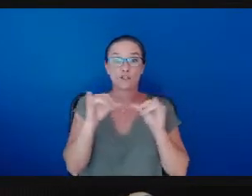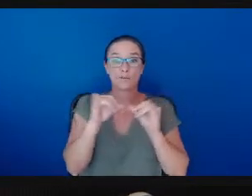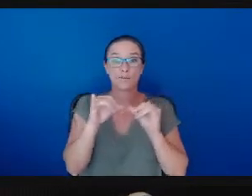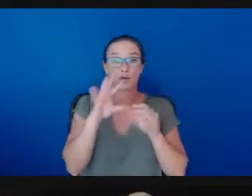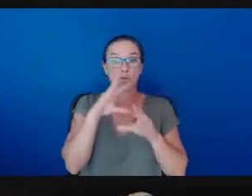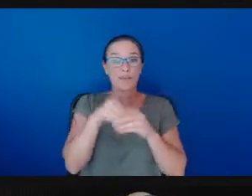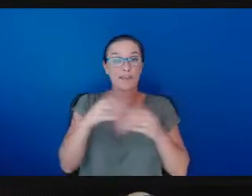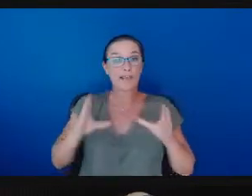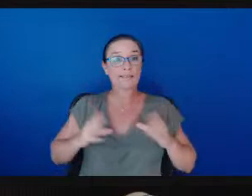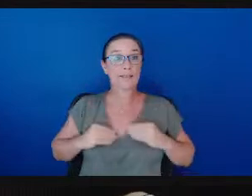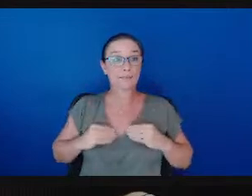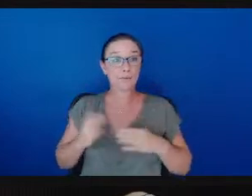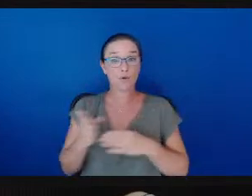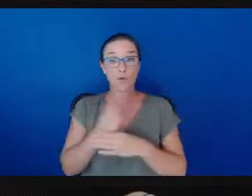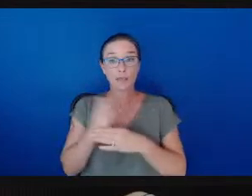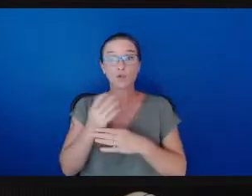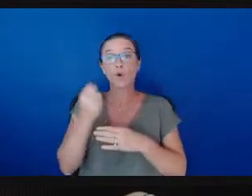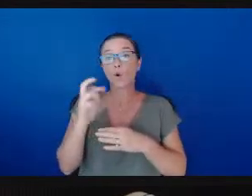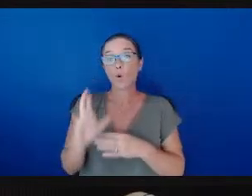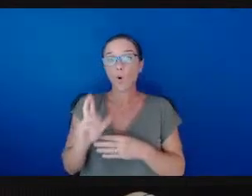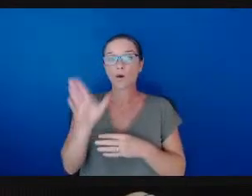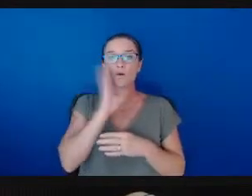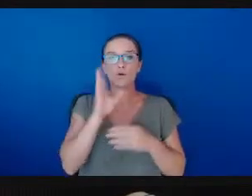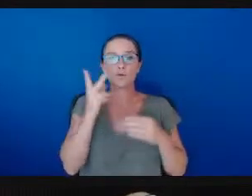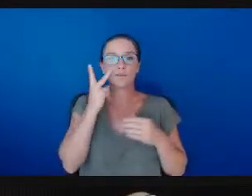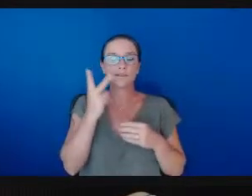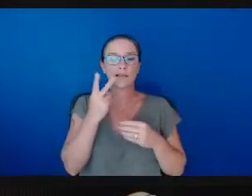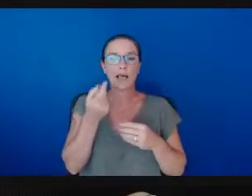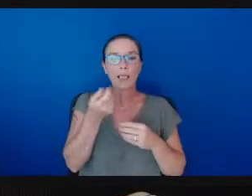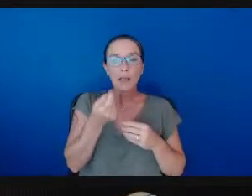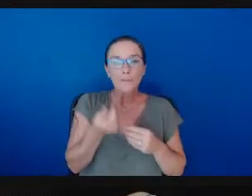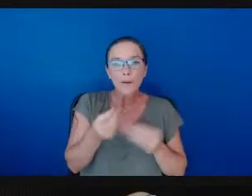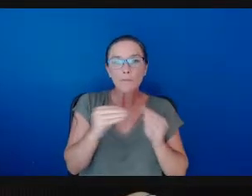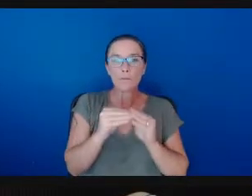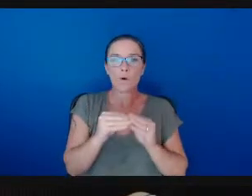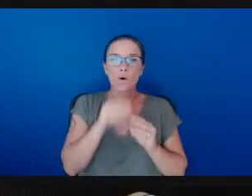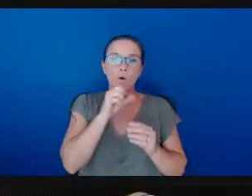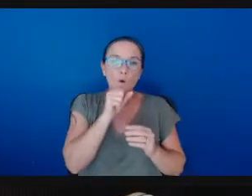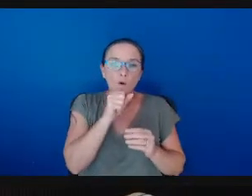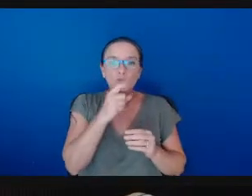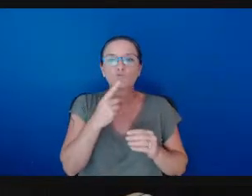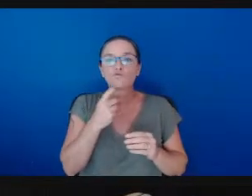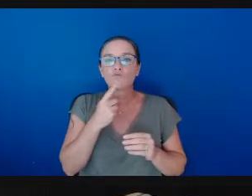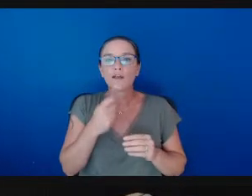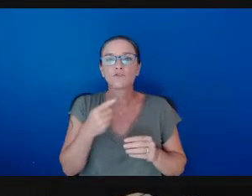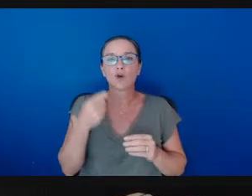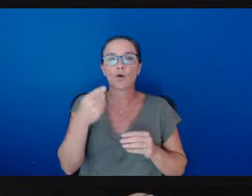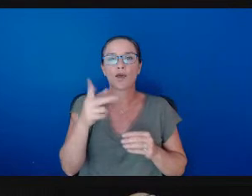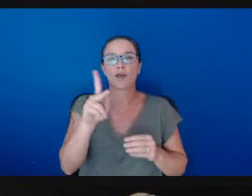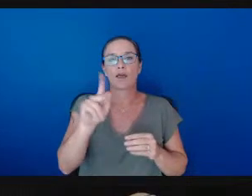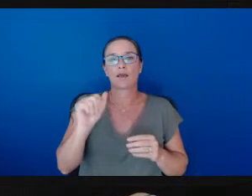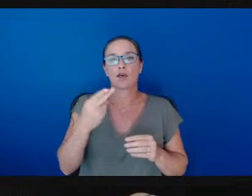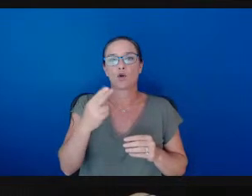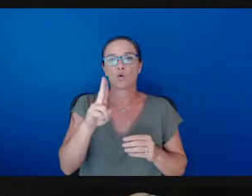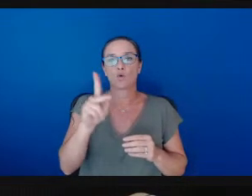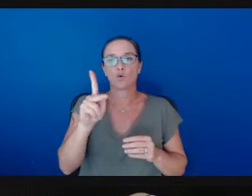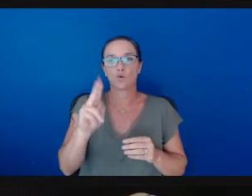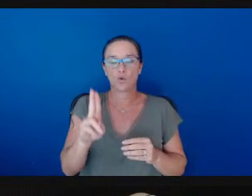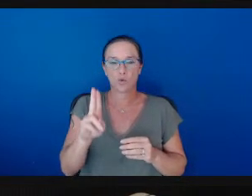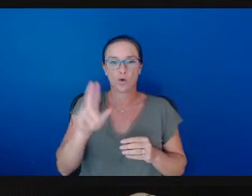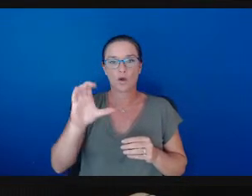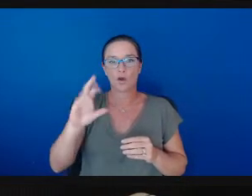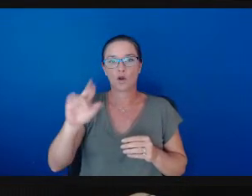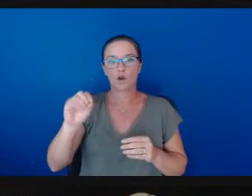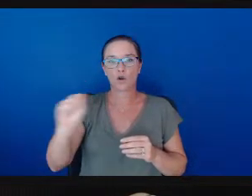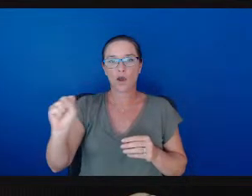range, or you'll occasionally see something that's more in orange or the red. So here we have over at Kahuku Cross Fence area, which is over in the